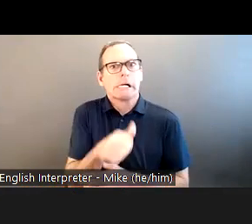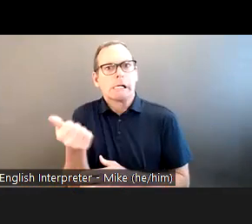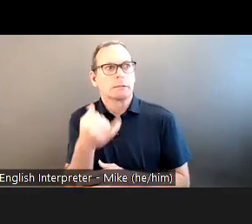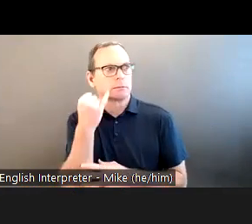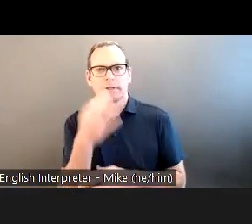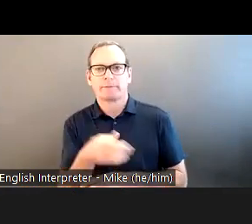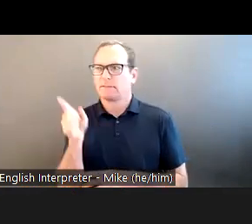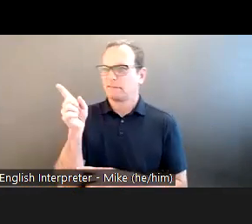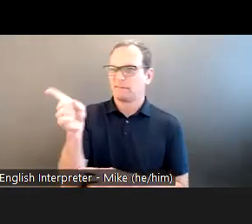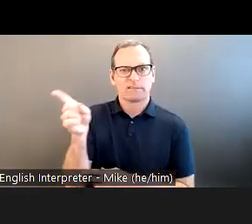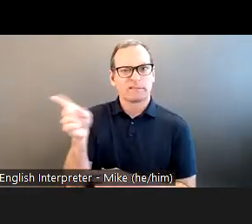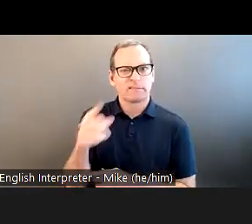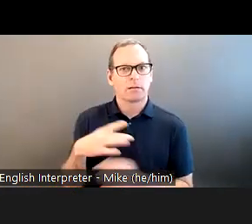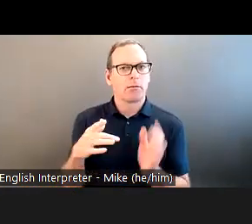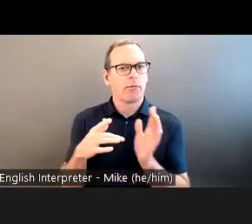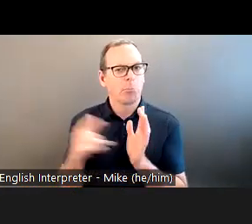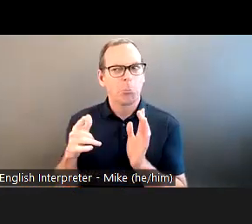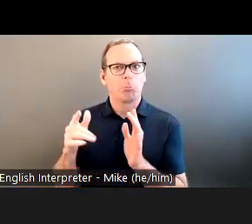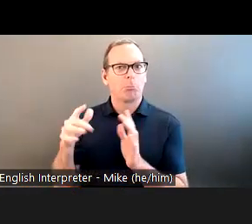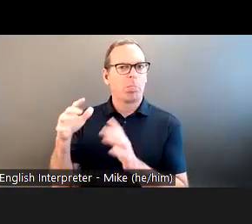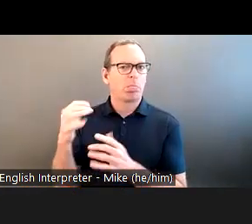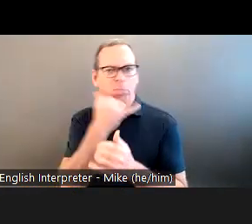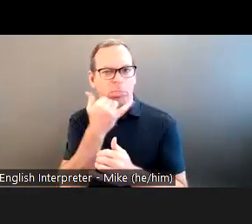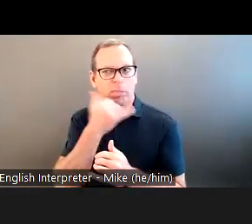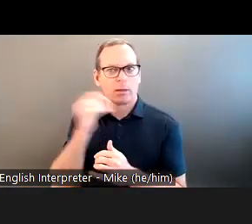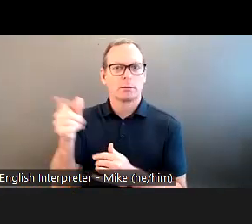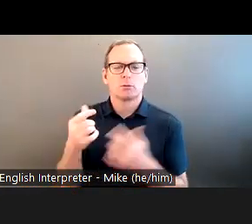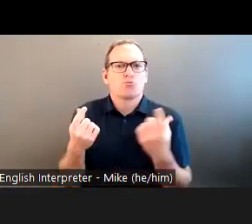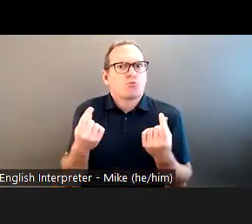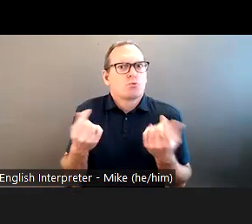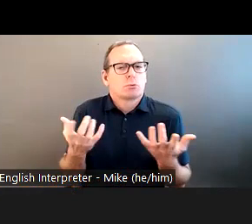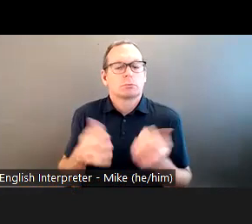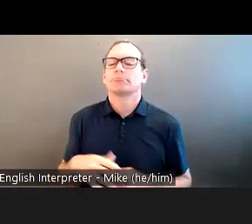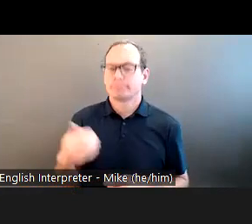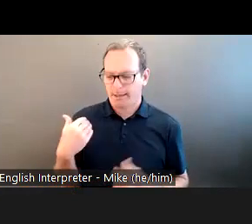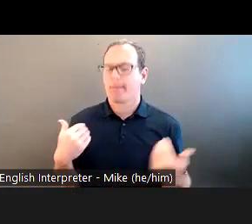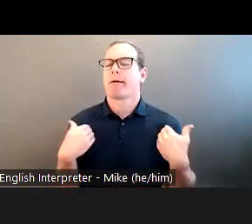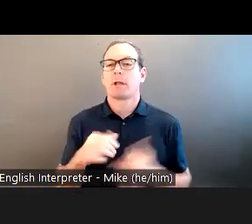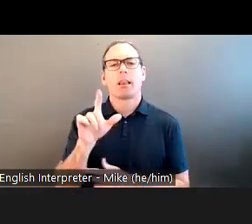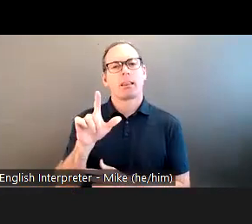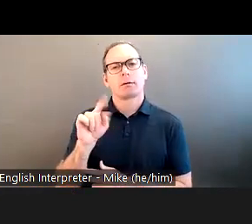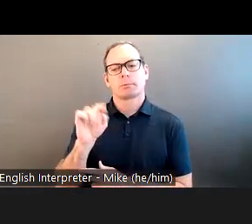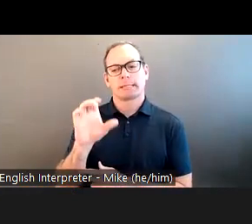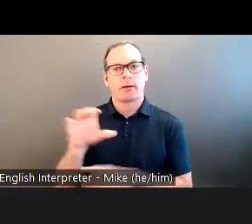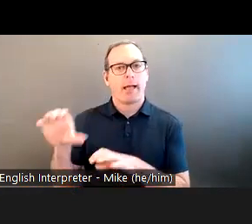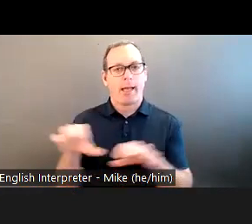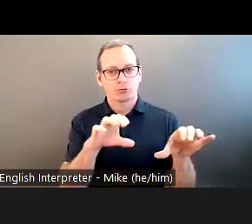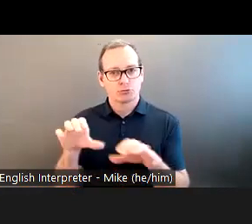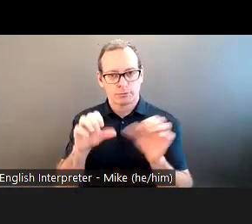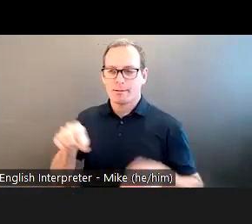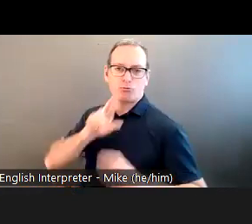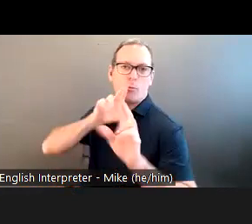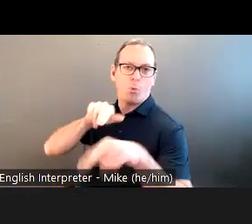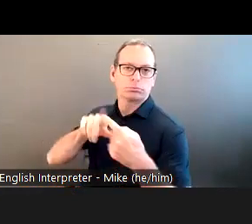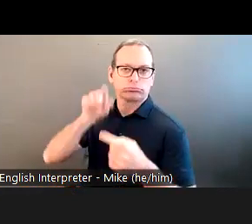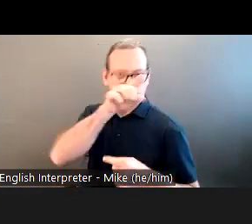in here. One is long-term care action. So you can report to them if there's any abuse in a long-term care home.